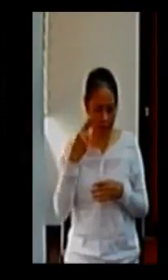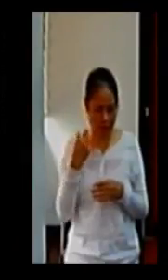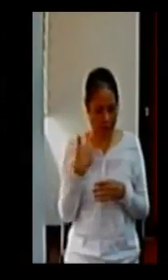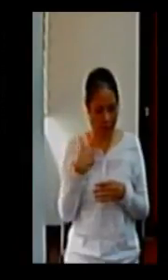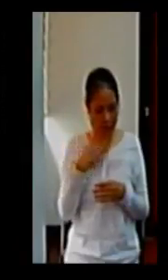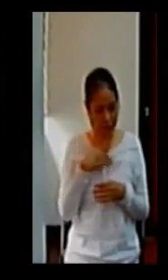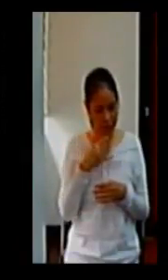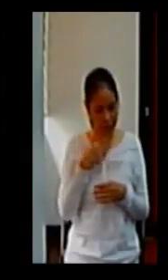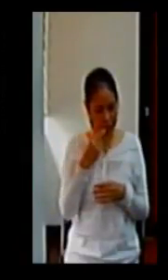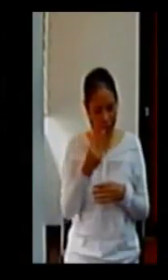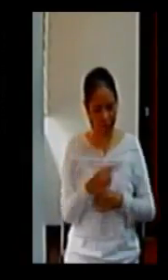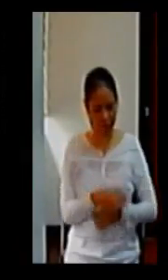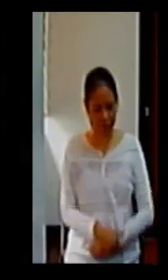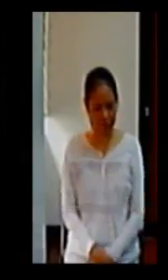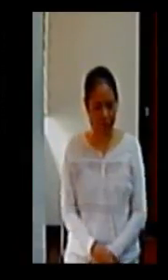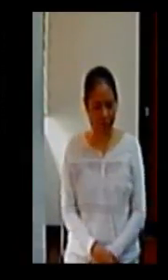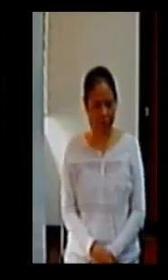Kamabi na wala na